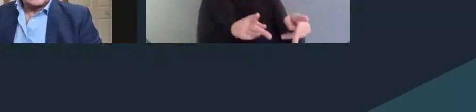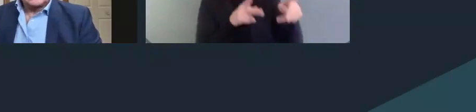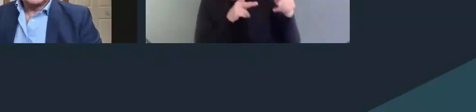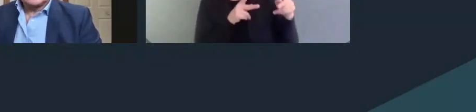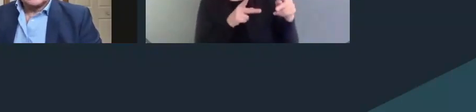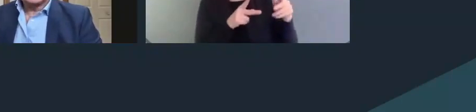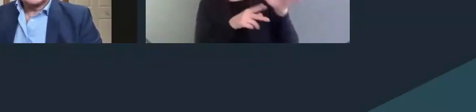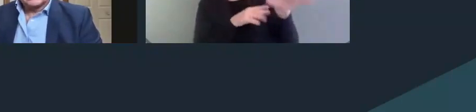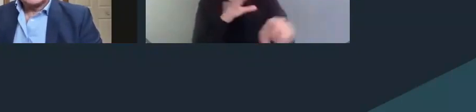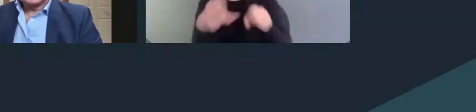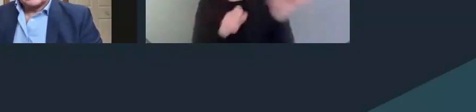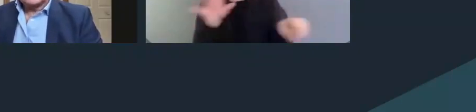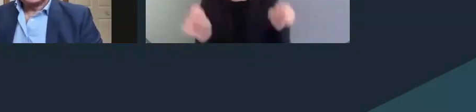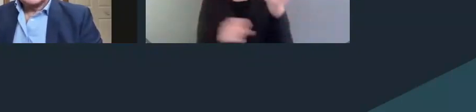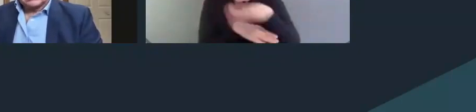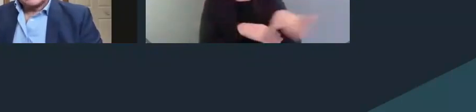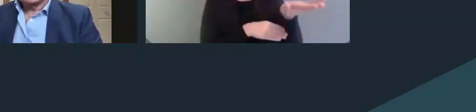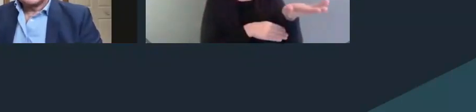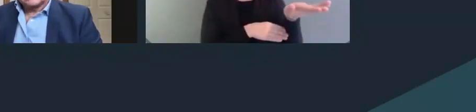doing that.